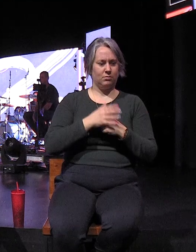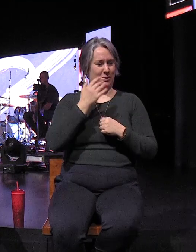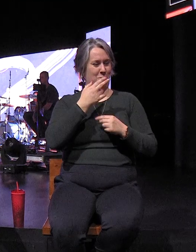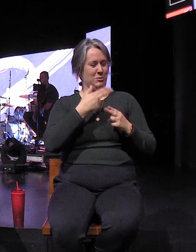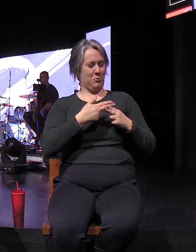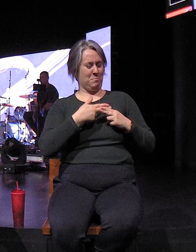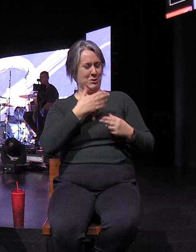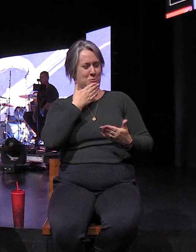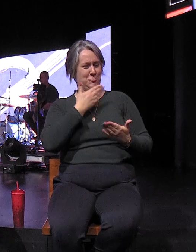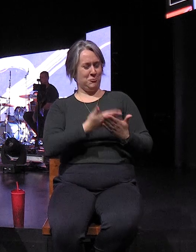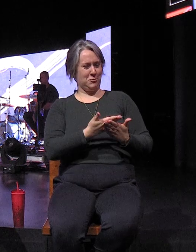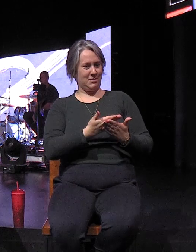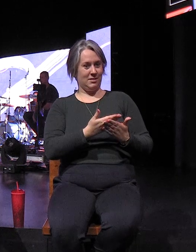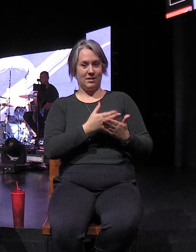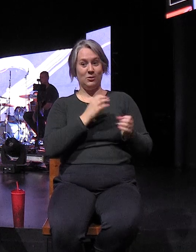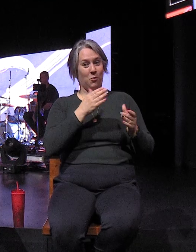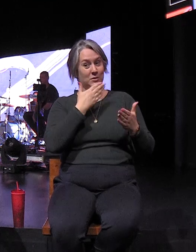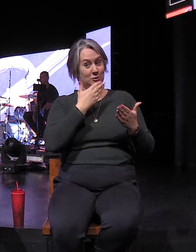good?